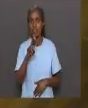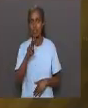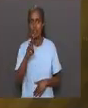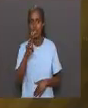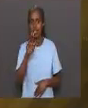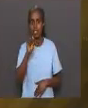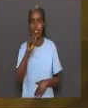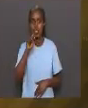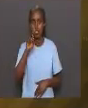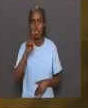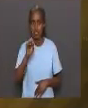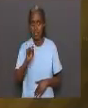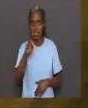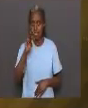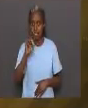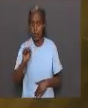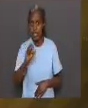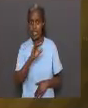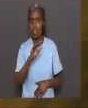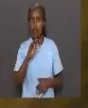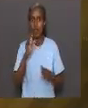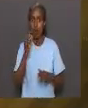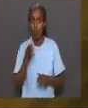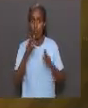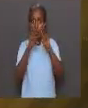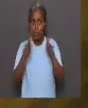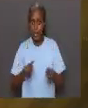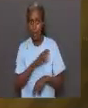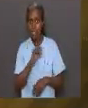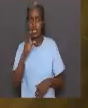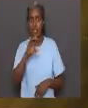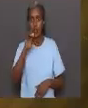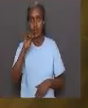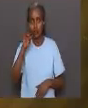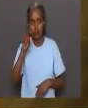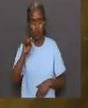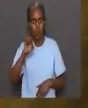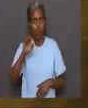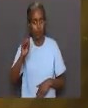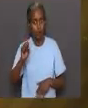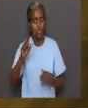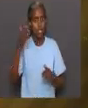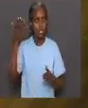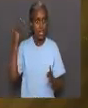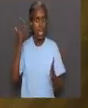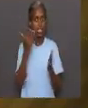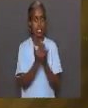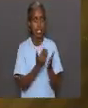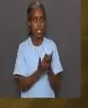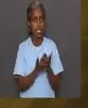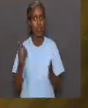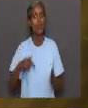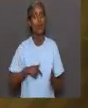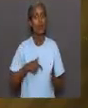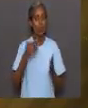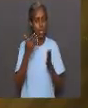of pyramids and cones. In the last lesson, we learned how to